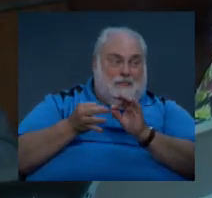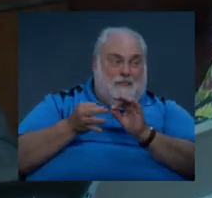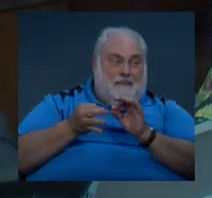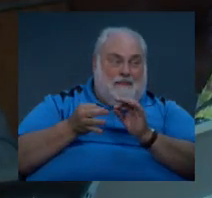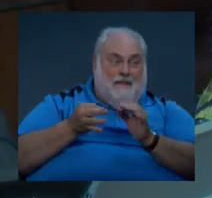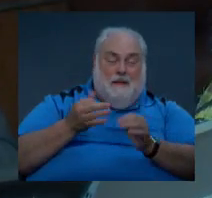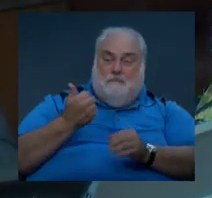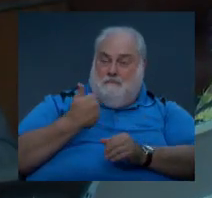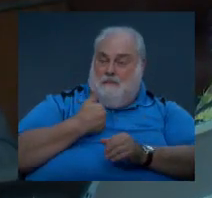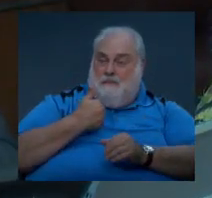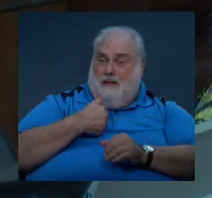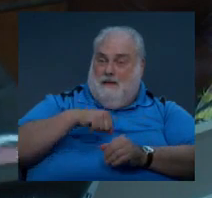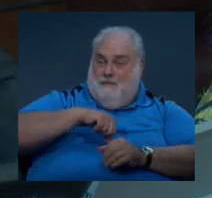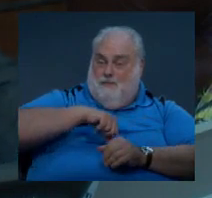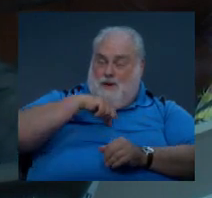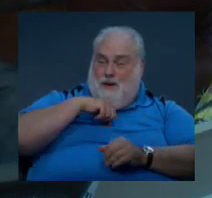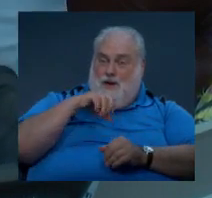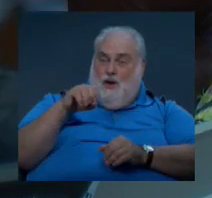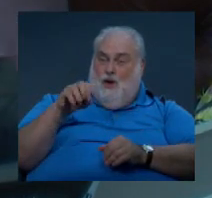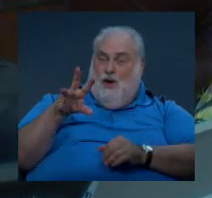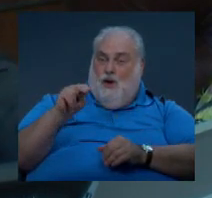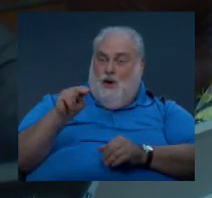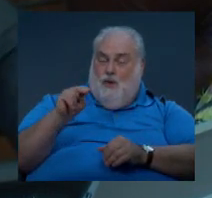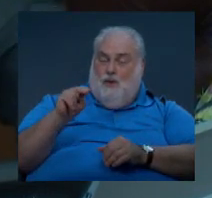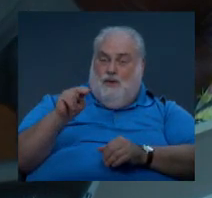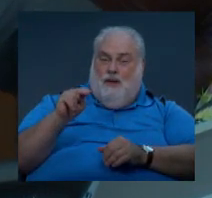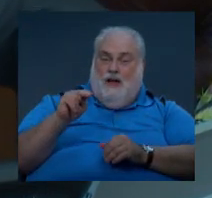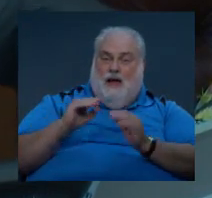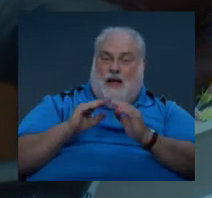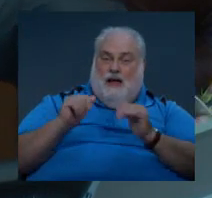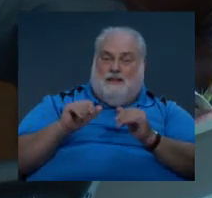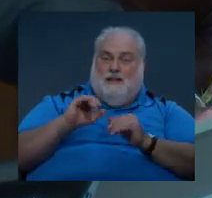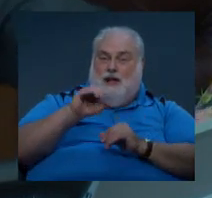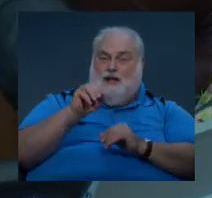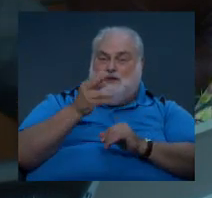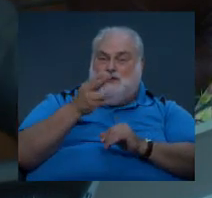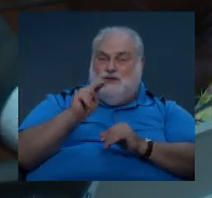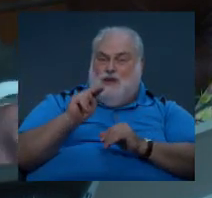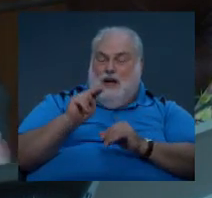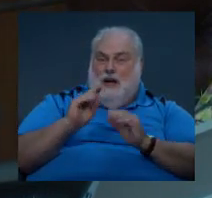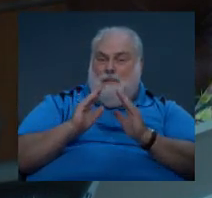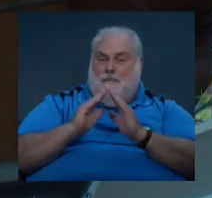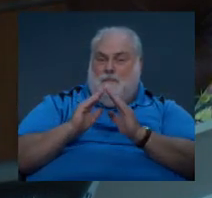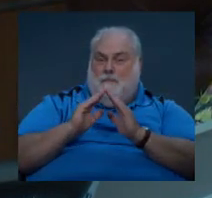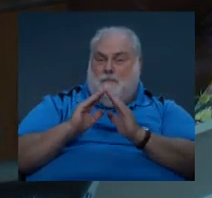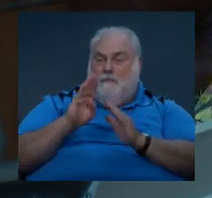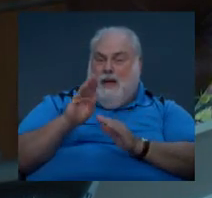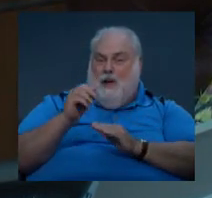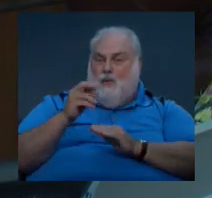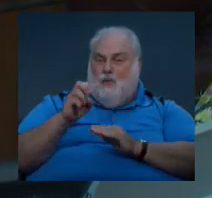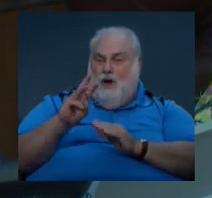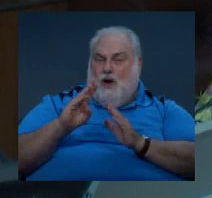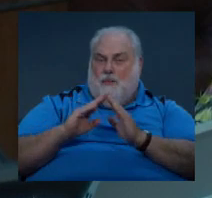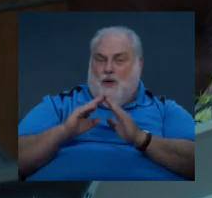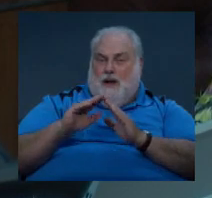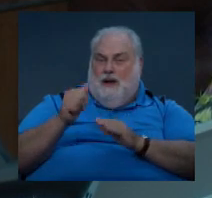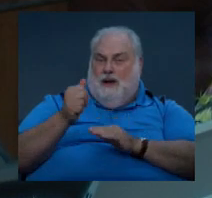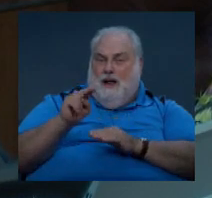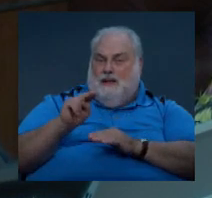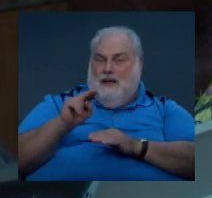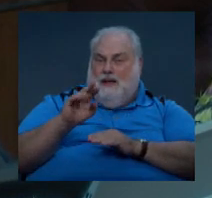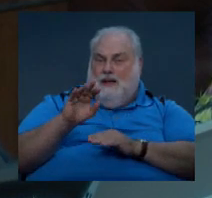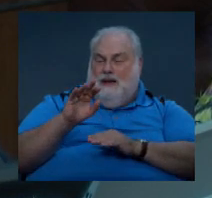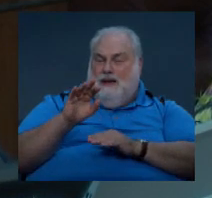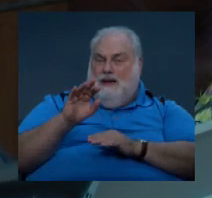a proud homeowner, and I purchased my first house in the John Barrow community in 1993, and I know that it